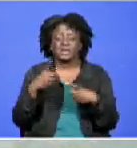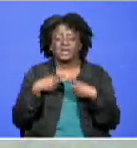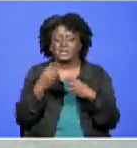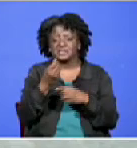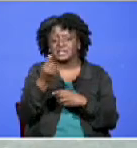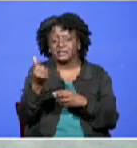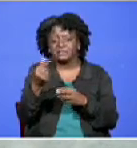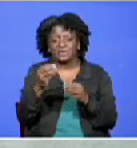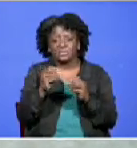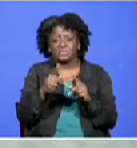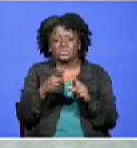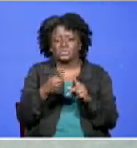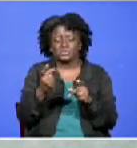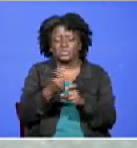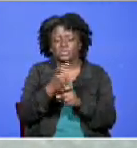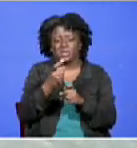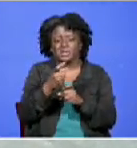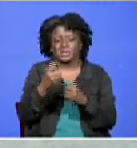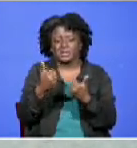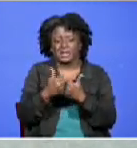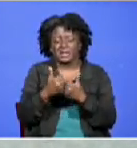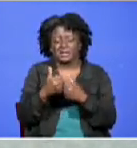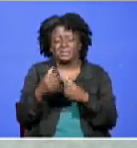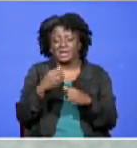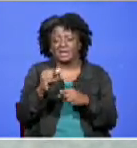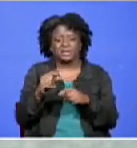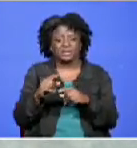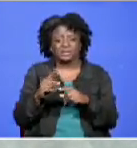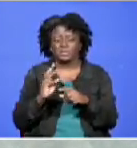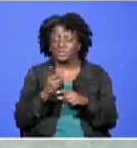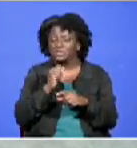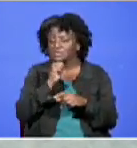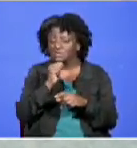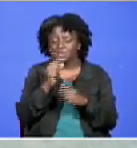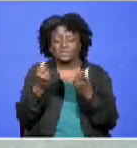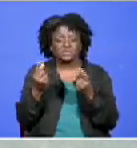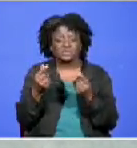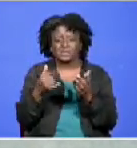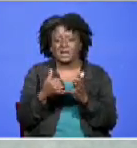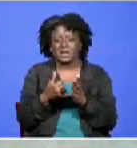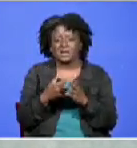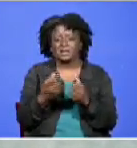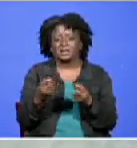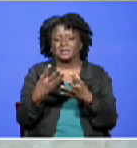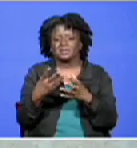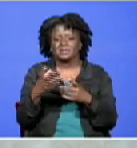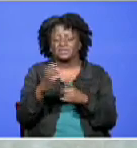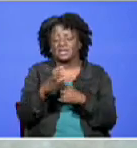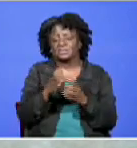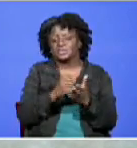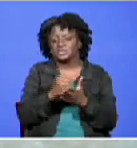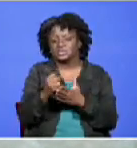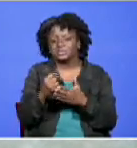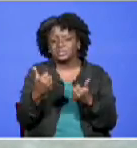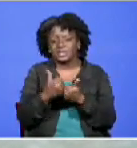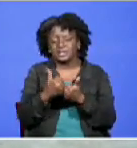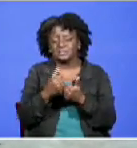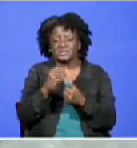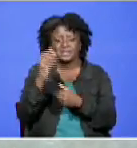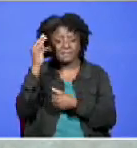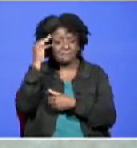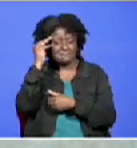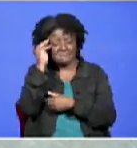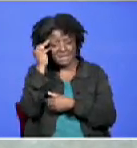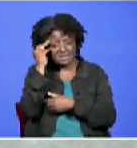game down the stretch, and we just blew it. A lot of it, championship game is mental. And down the stretch, when